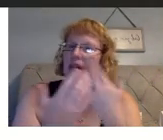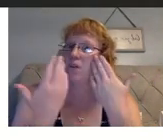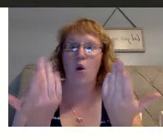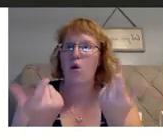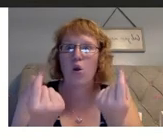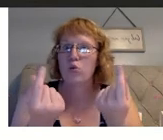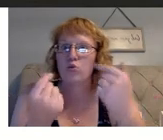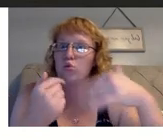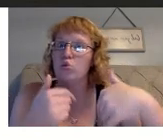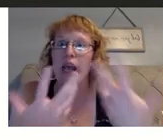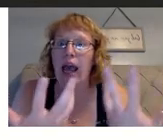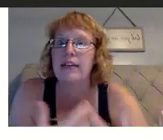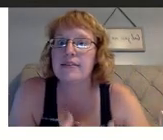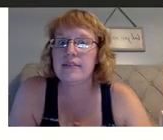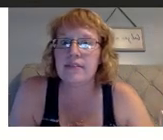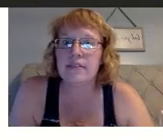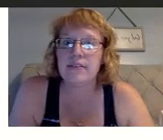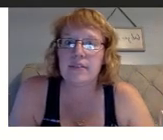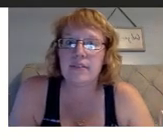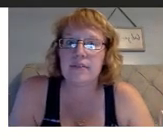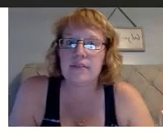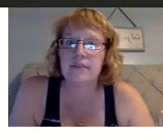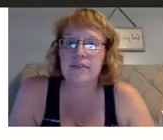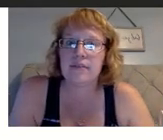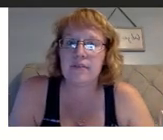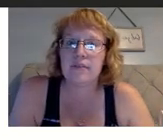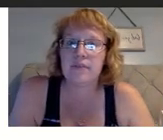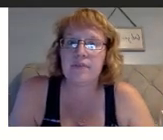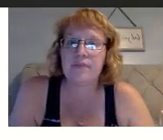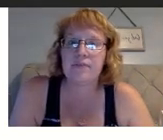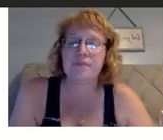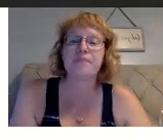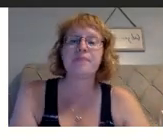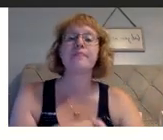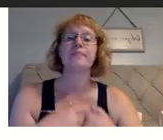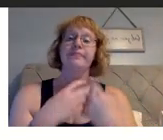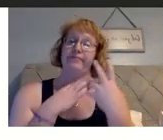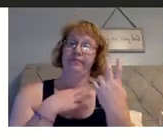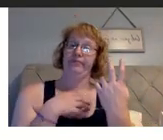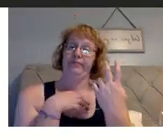do we? So let's read on.